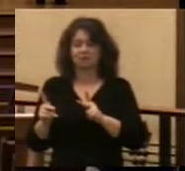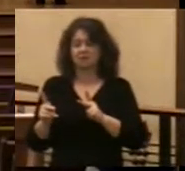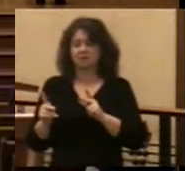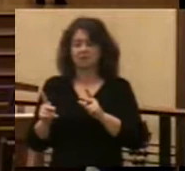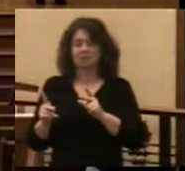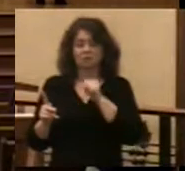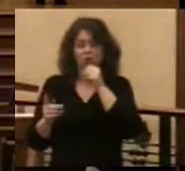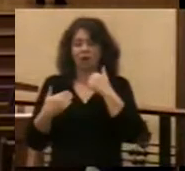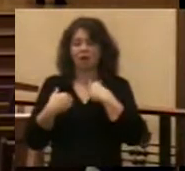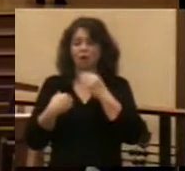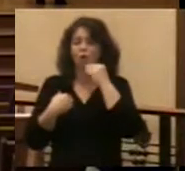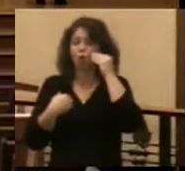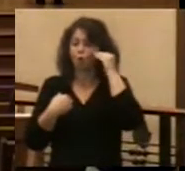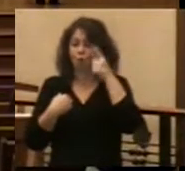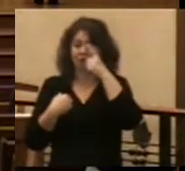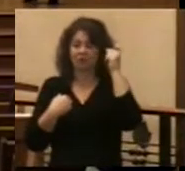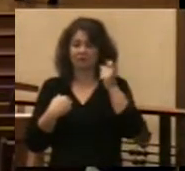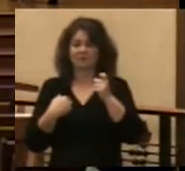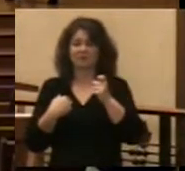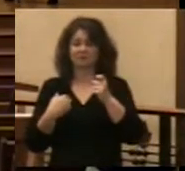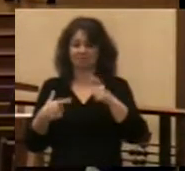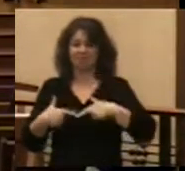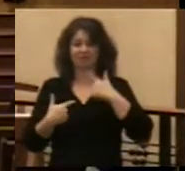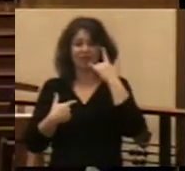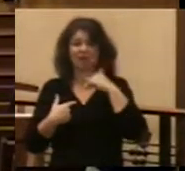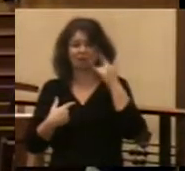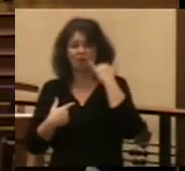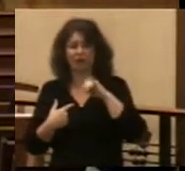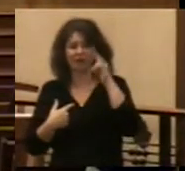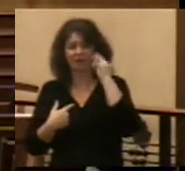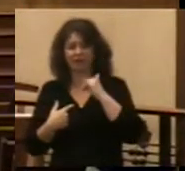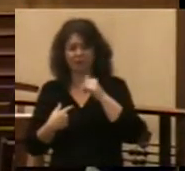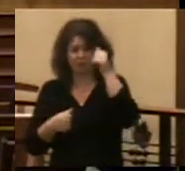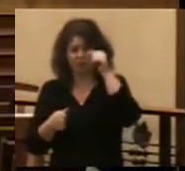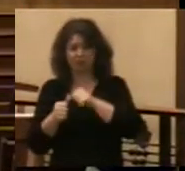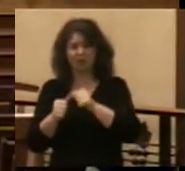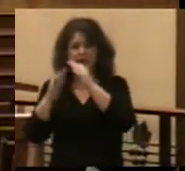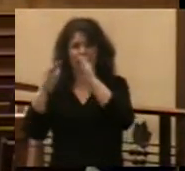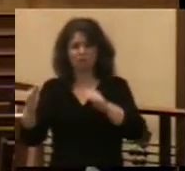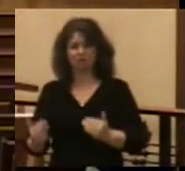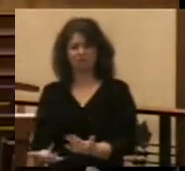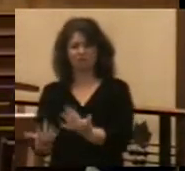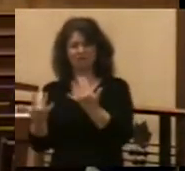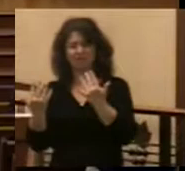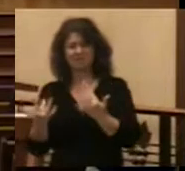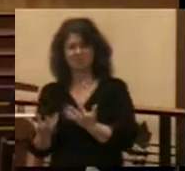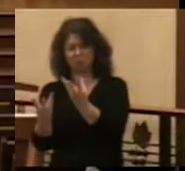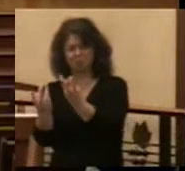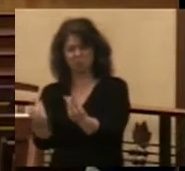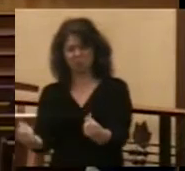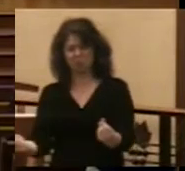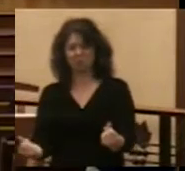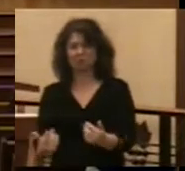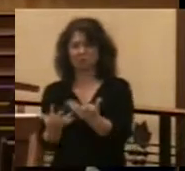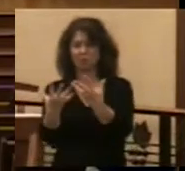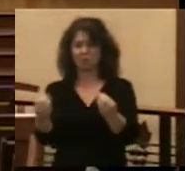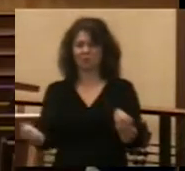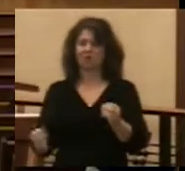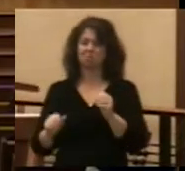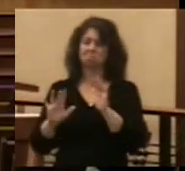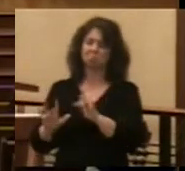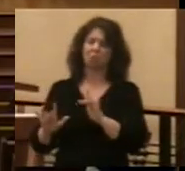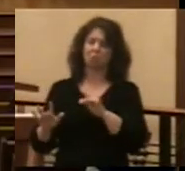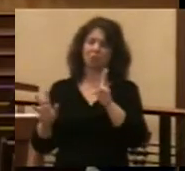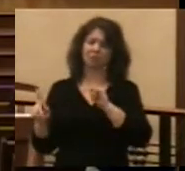of California find themselves. Whatever those places of exile, Isaiah brings a powerful